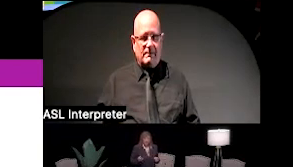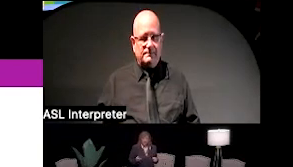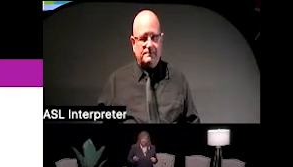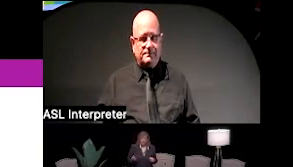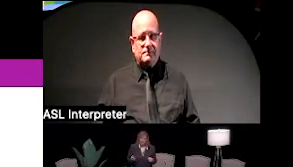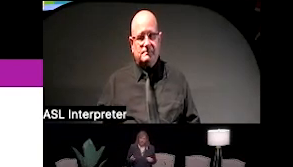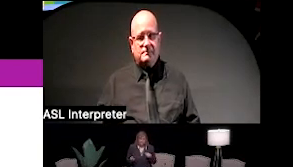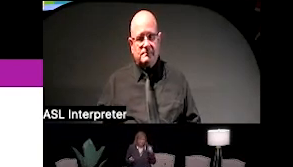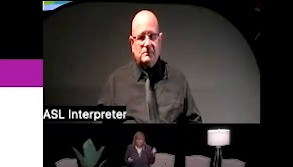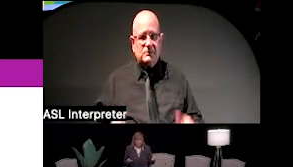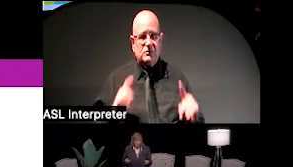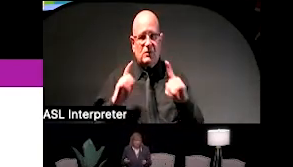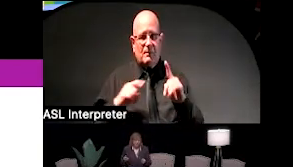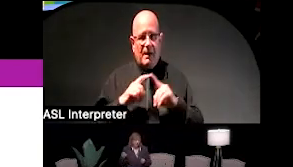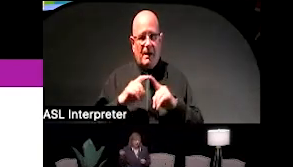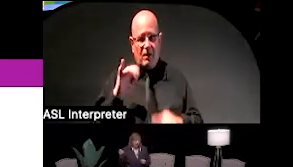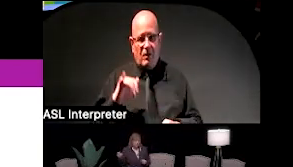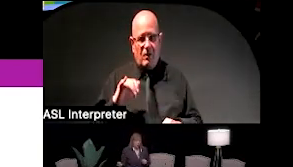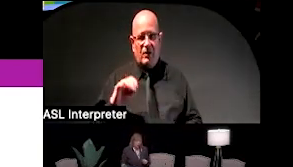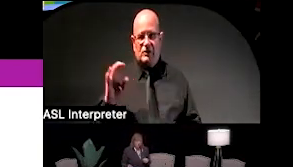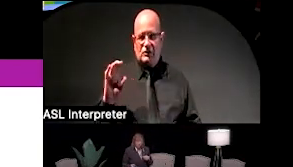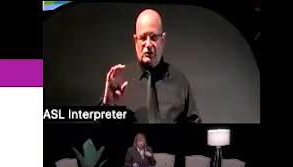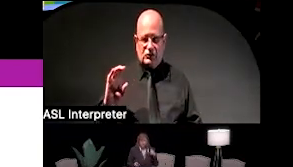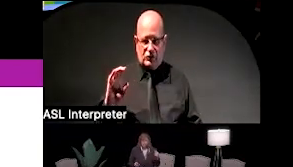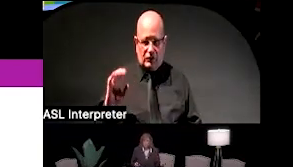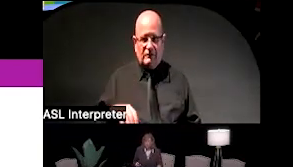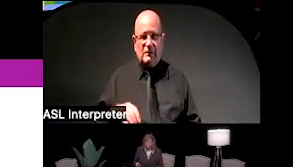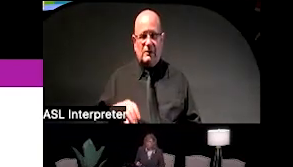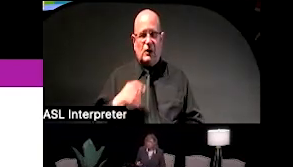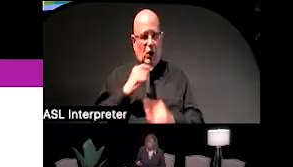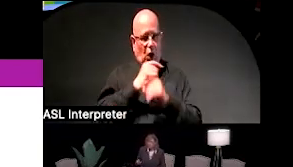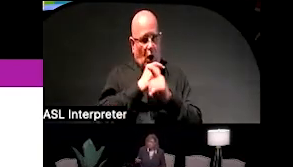Again, talking about those conservatorship,